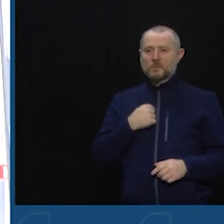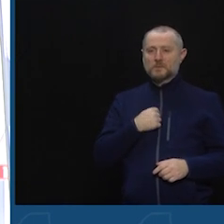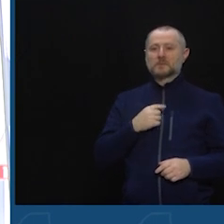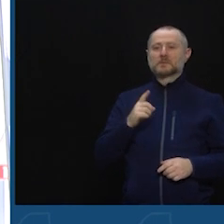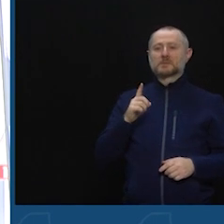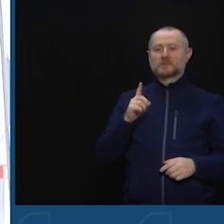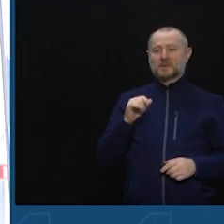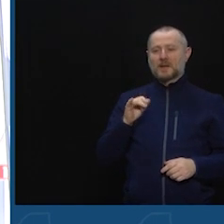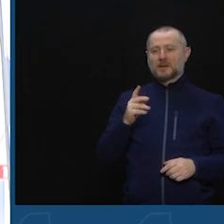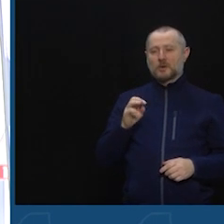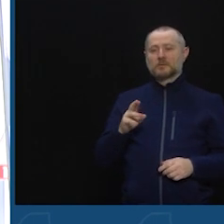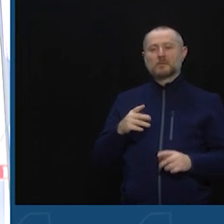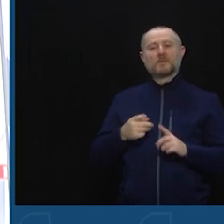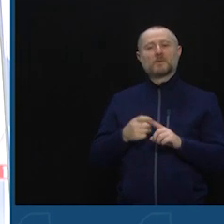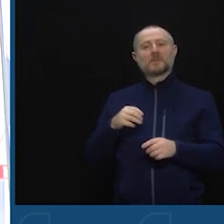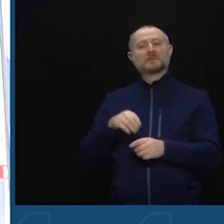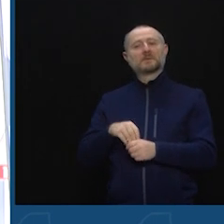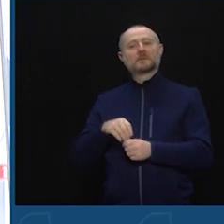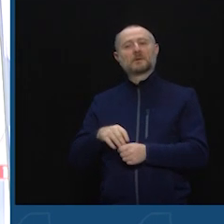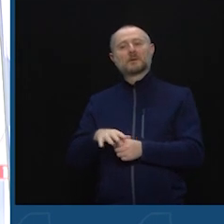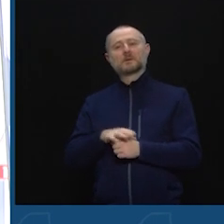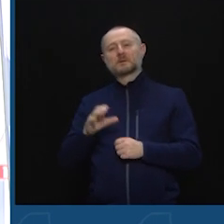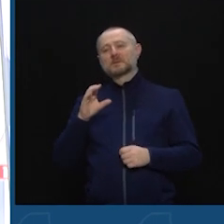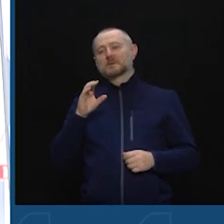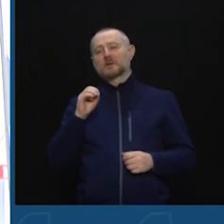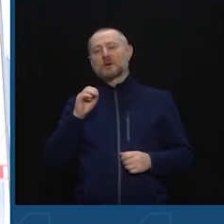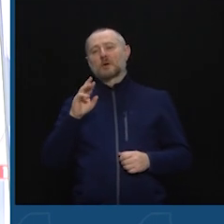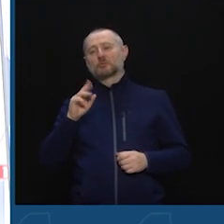Cedar Grove, New Jersey, not in New York City for those people who are